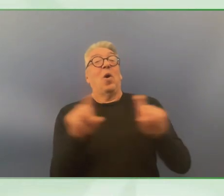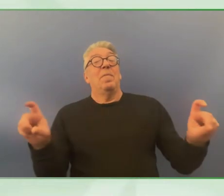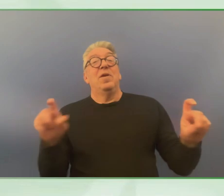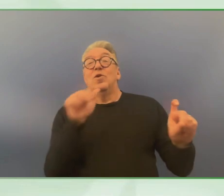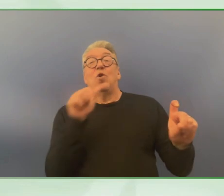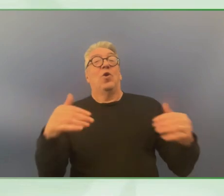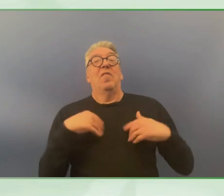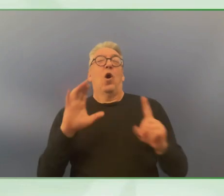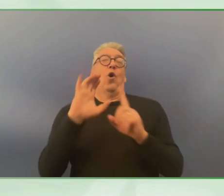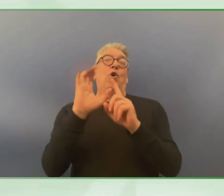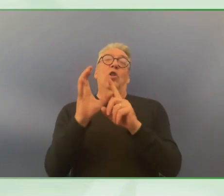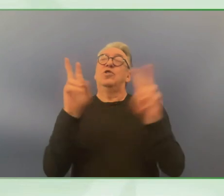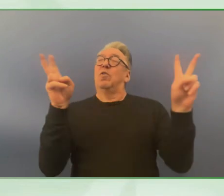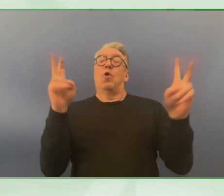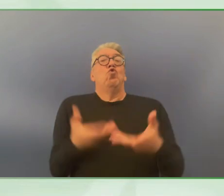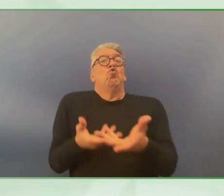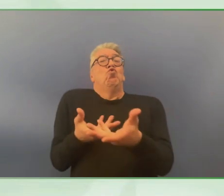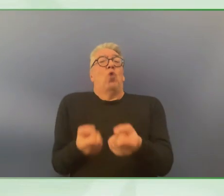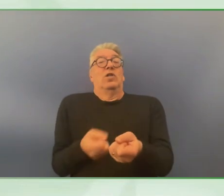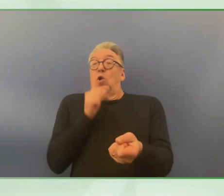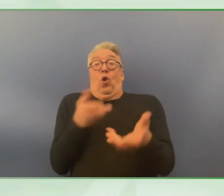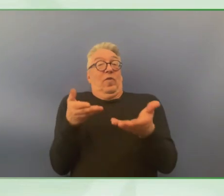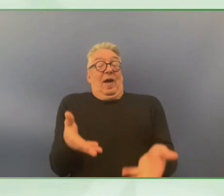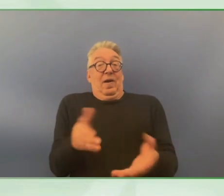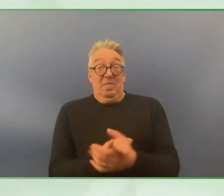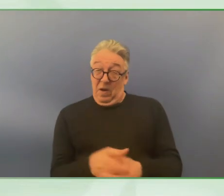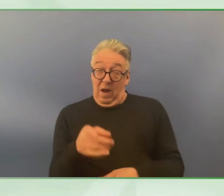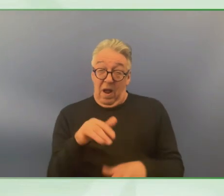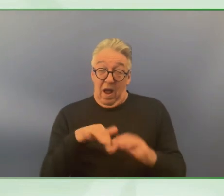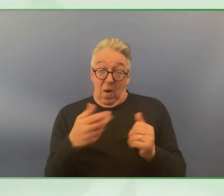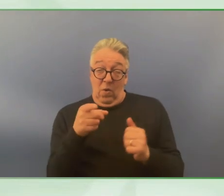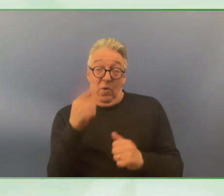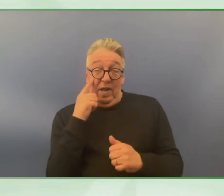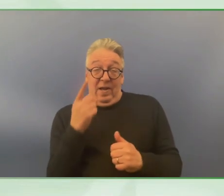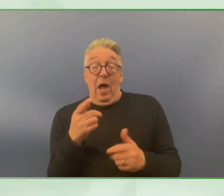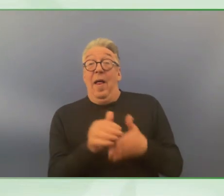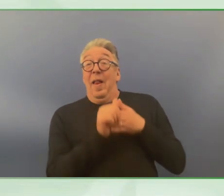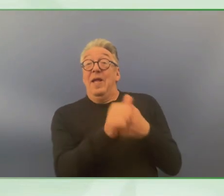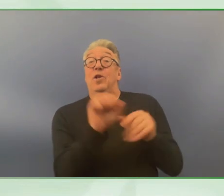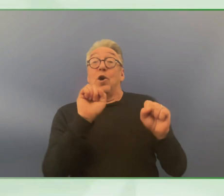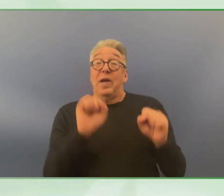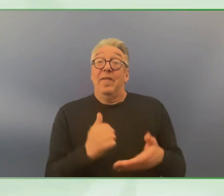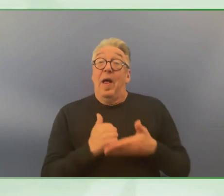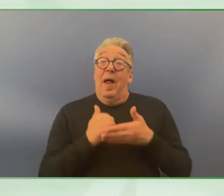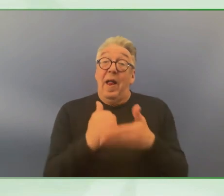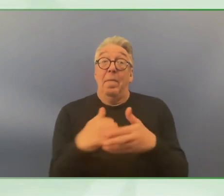Can you tell us how you believe leaders can help build and nurture a culture of trust within their